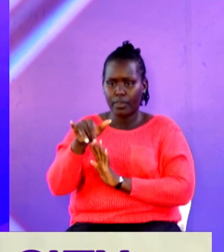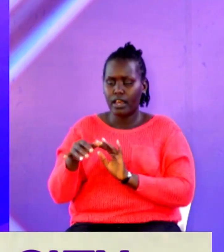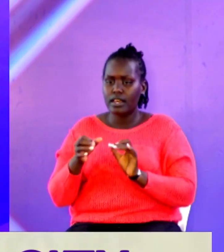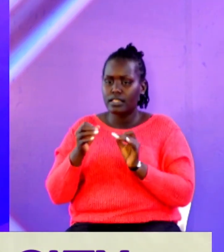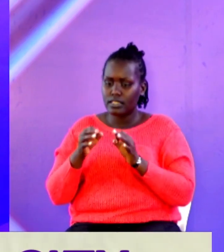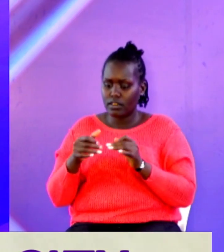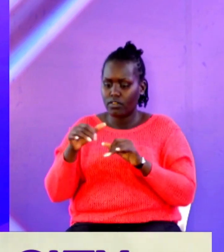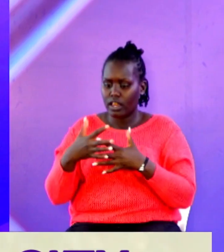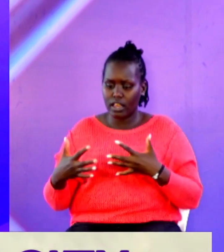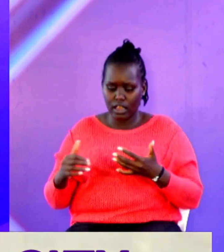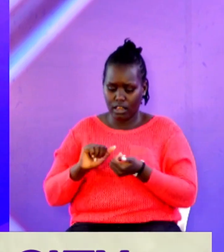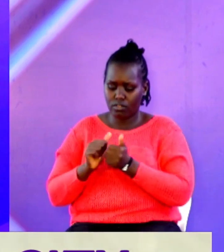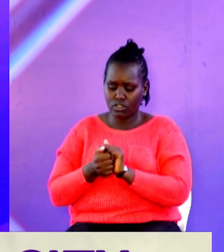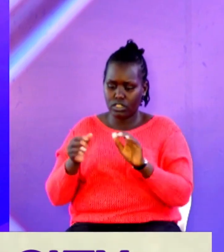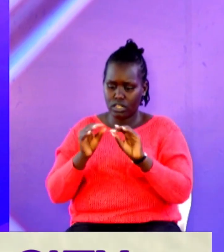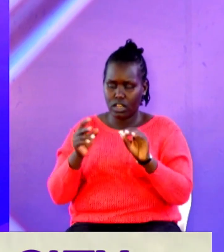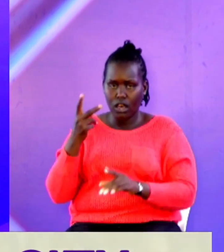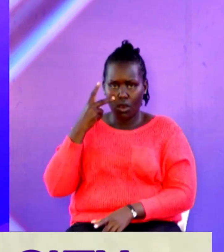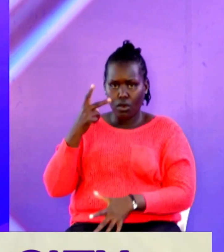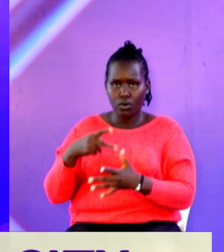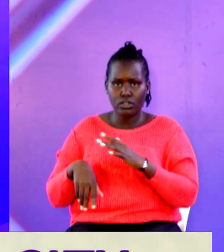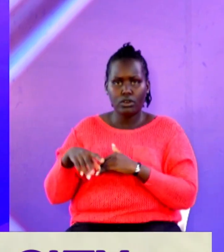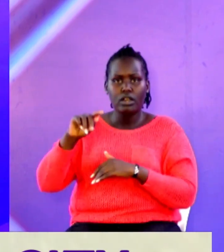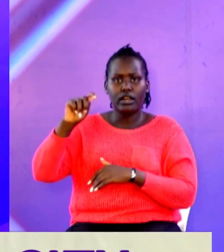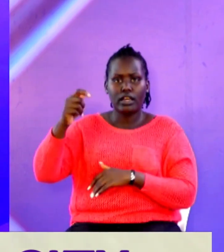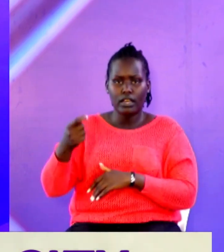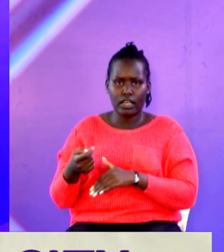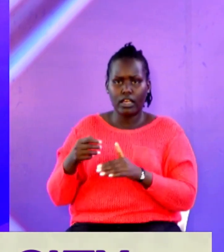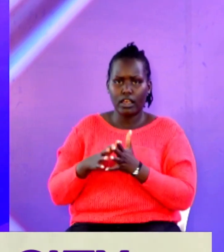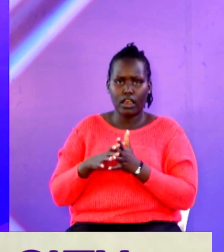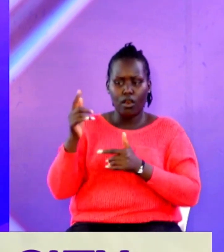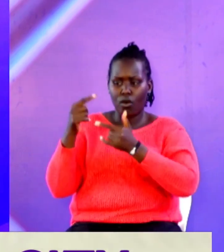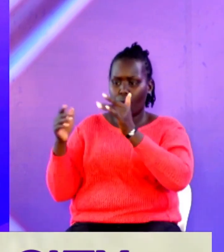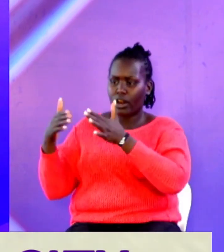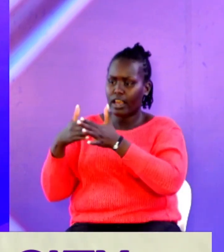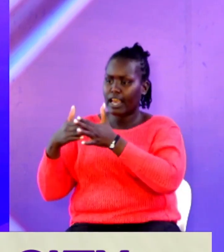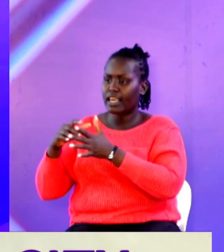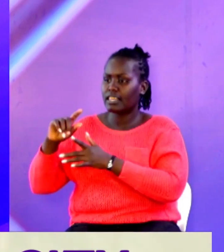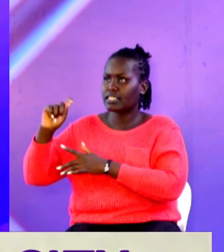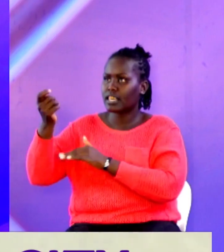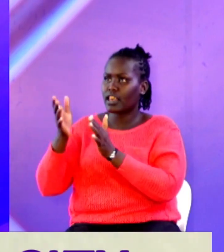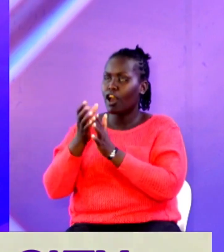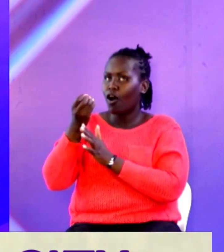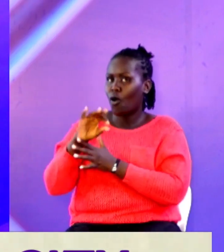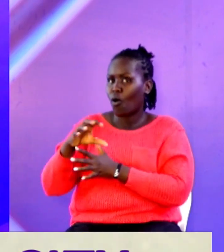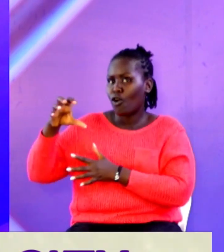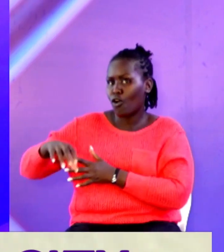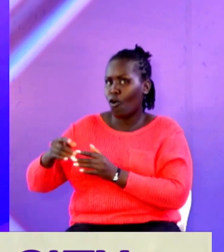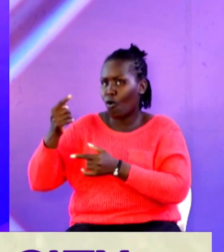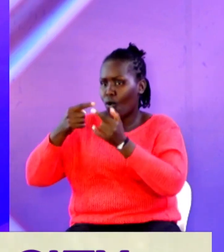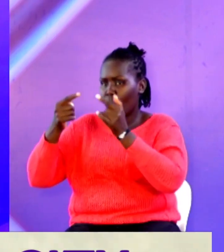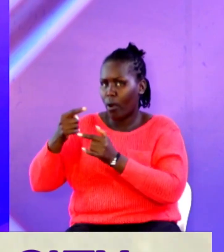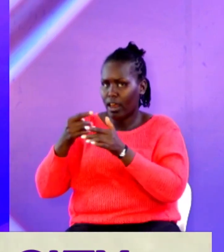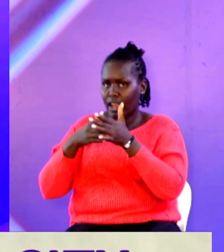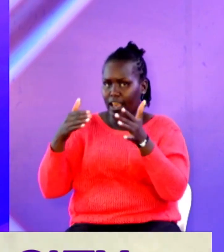anything doesn't change, do you see Kenya really beating Congo or Congo beating Kenya? Give us just your